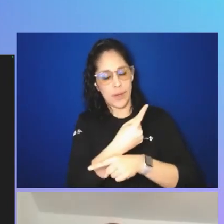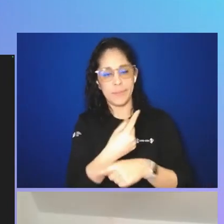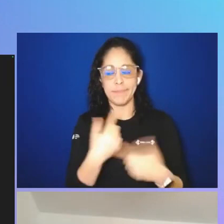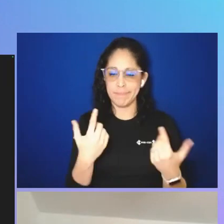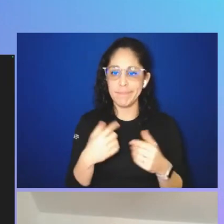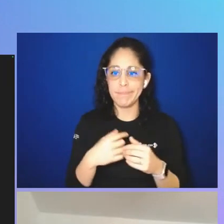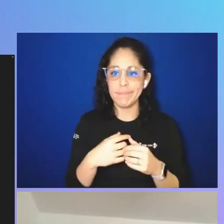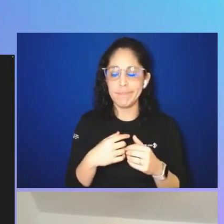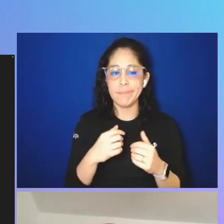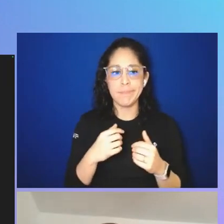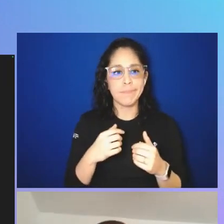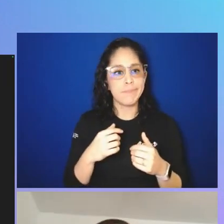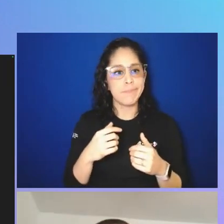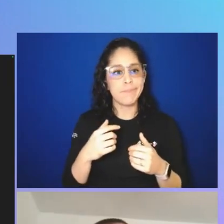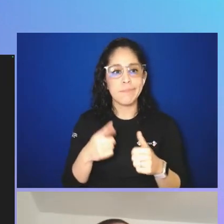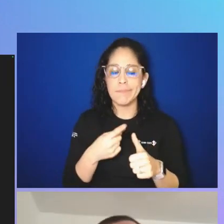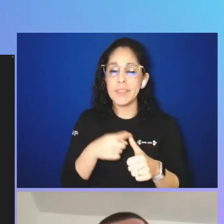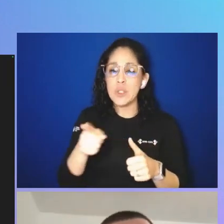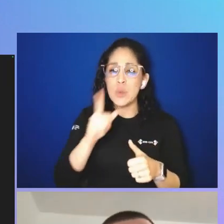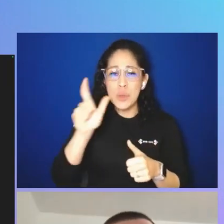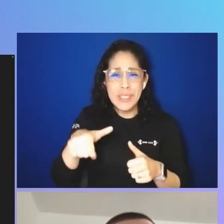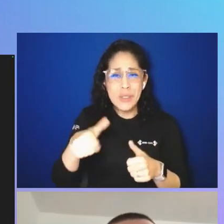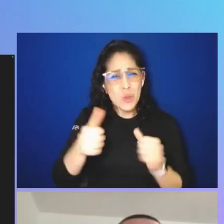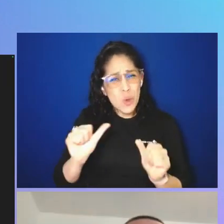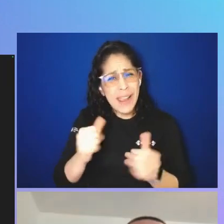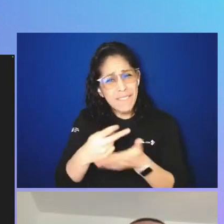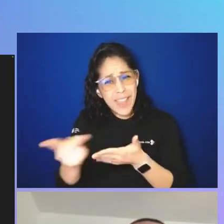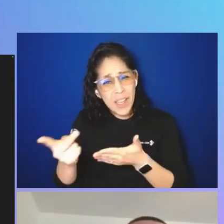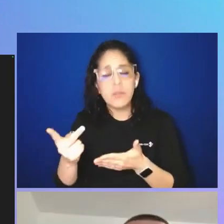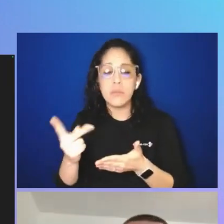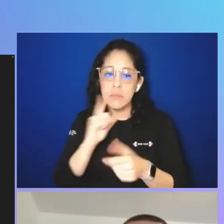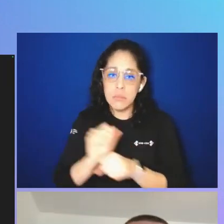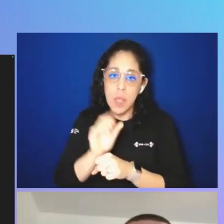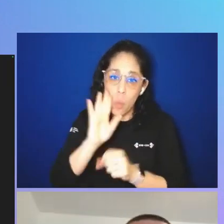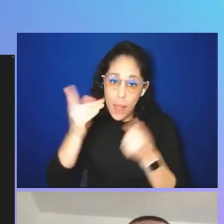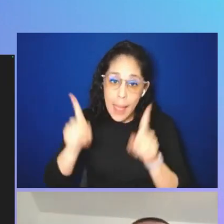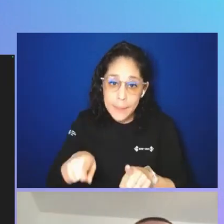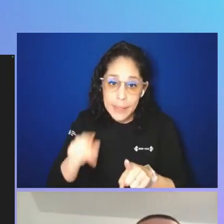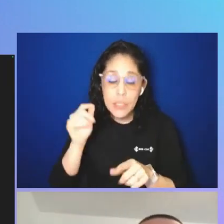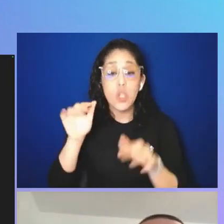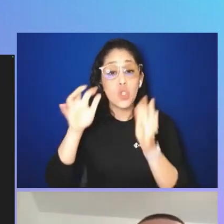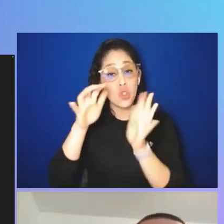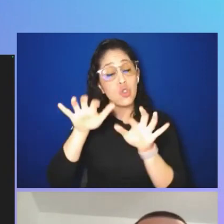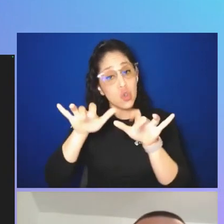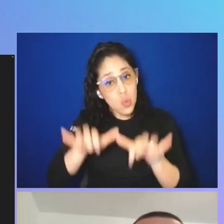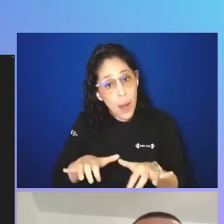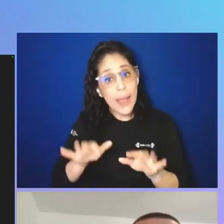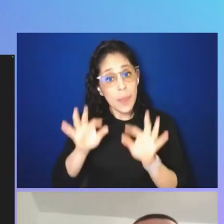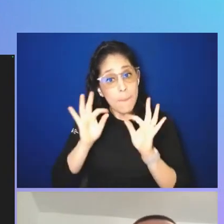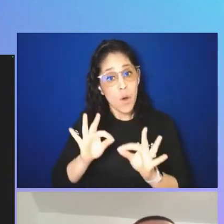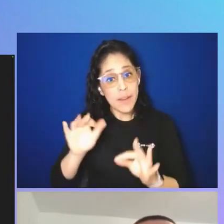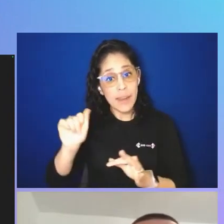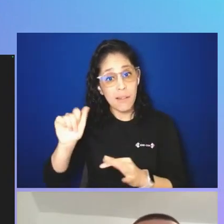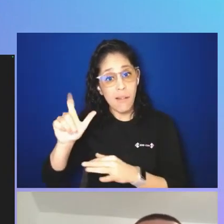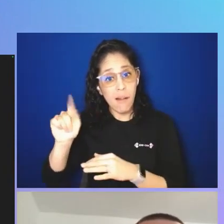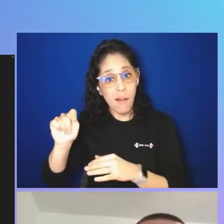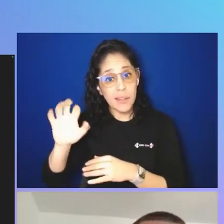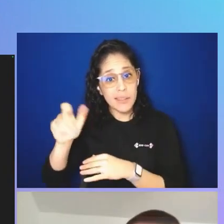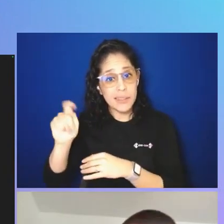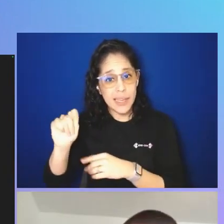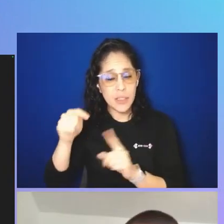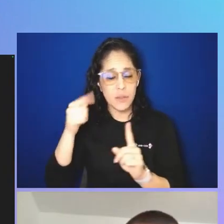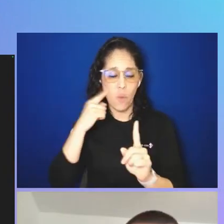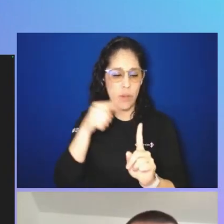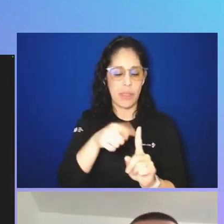you don't need to try and fail, because you will fail, to write the perfect alt text for this pointless stock